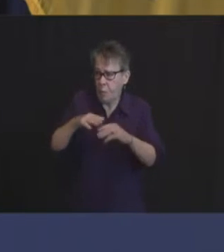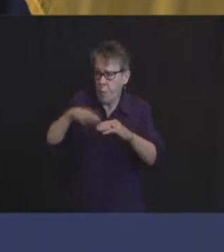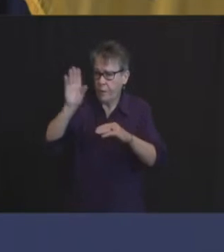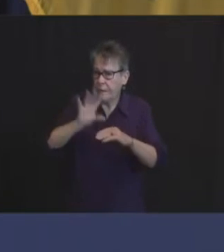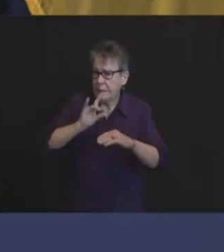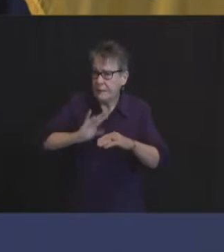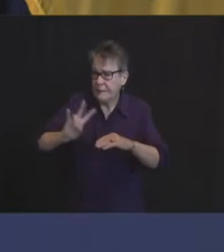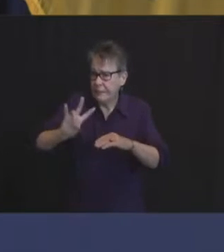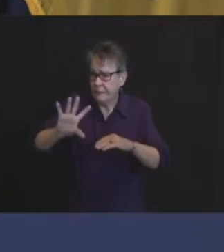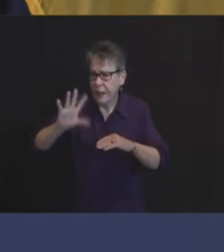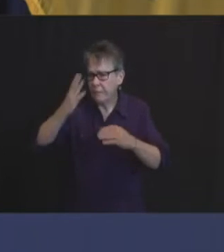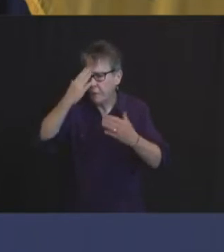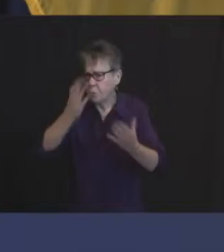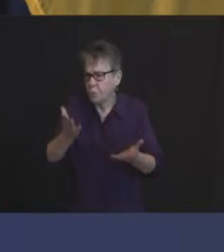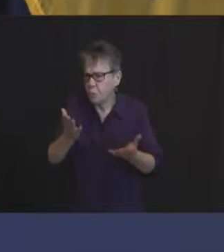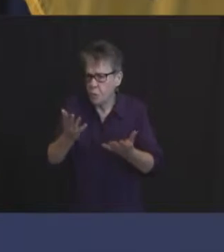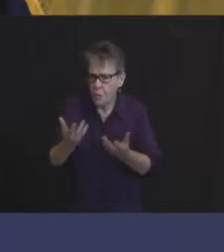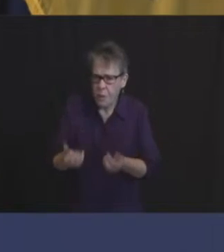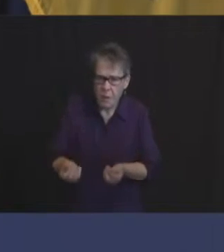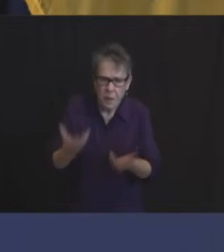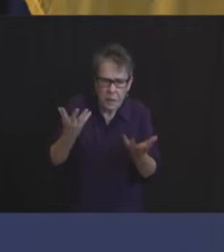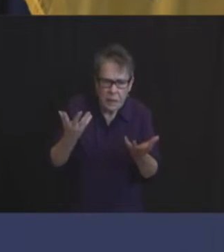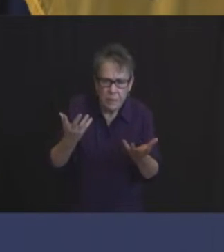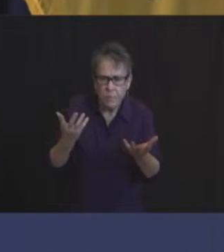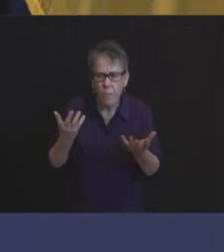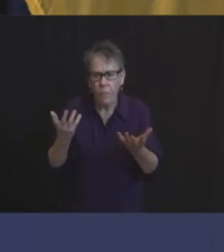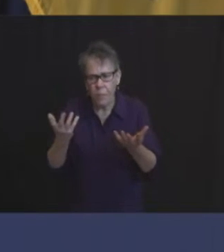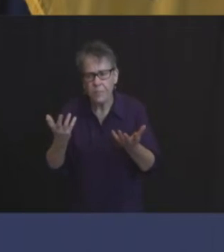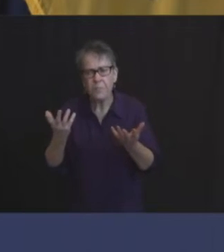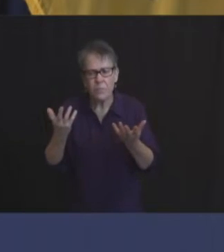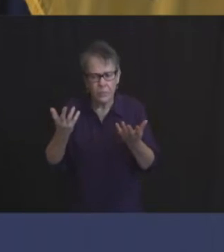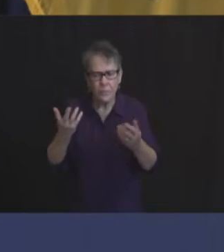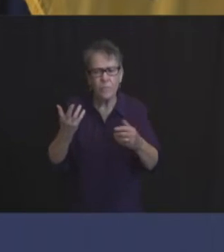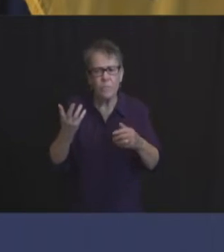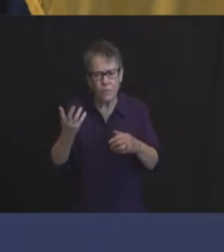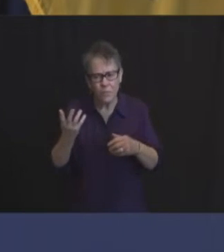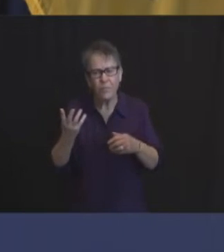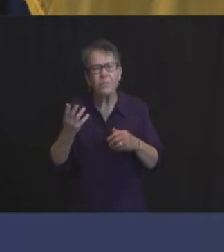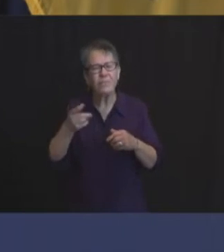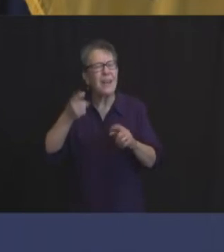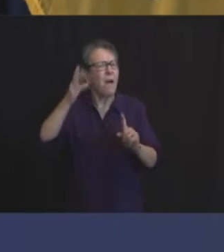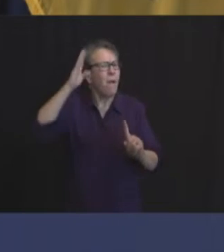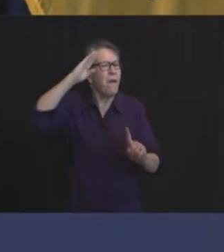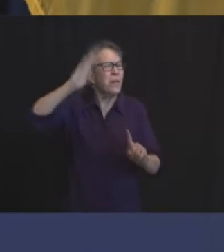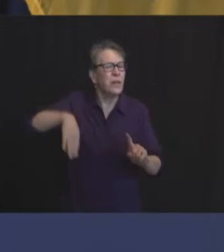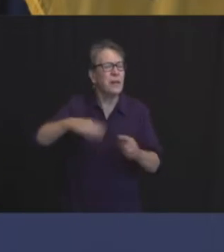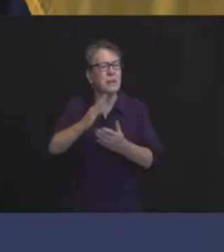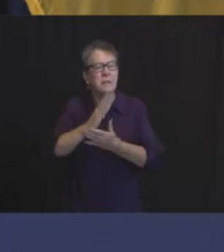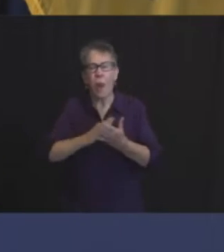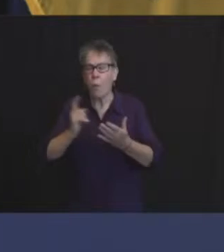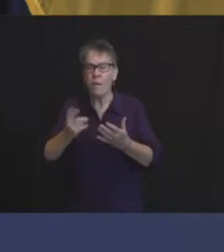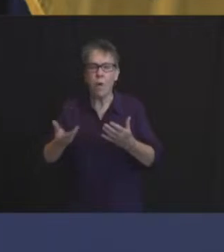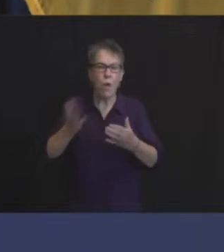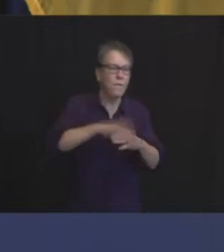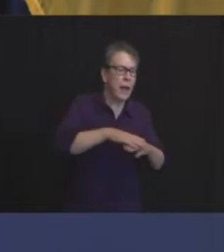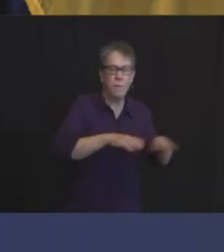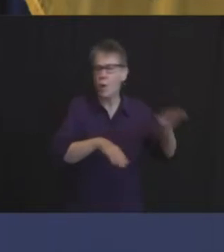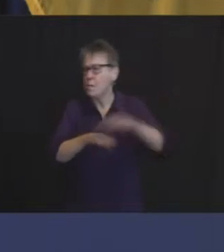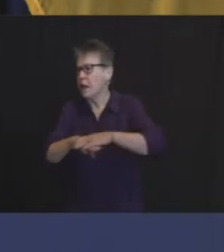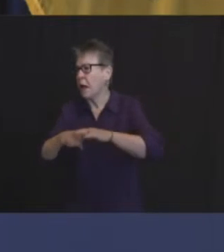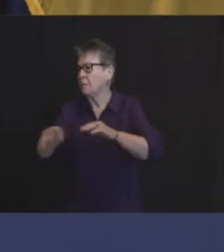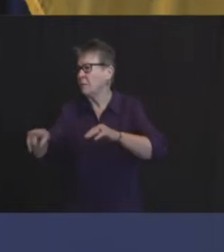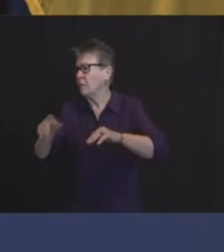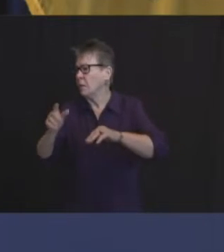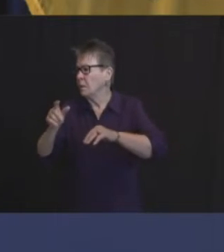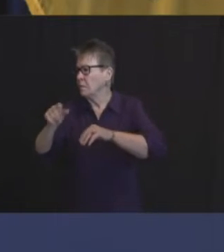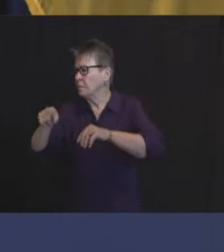police and fire, this is going to be a series of overlapping waves. And if we feel like we've got confidence in the supplies coming out of the feds, we